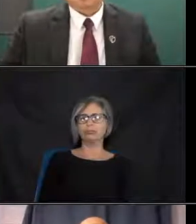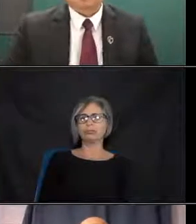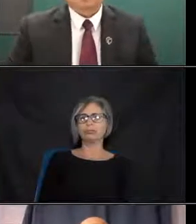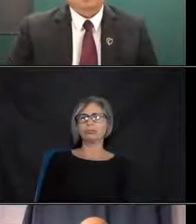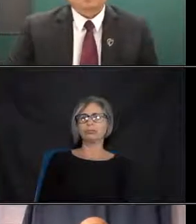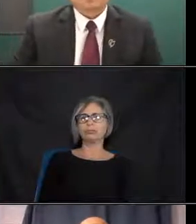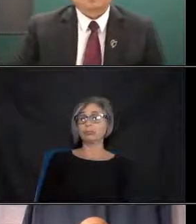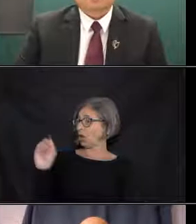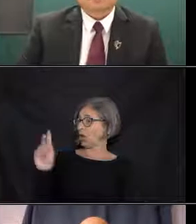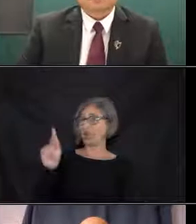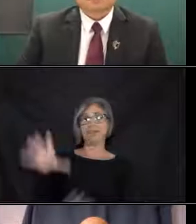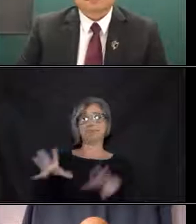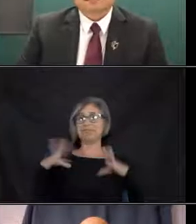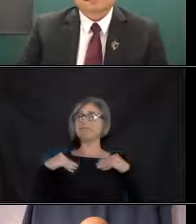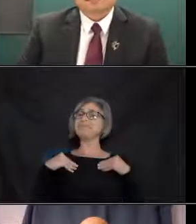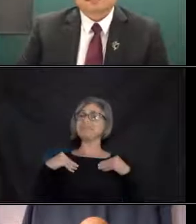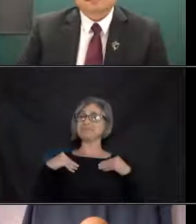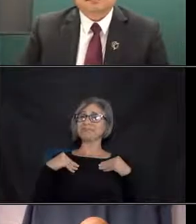Okay.